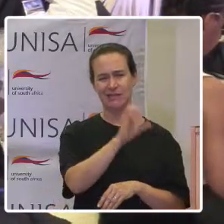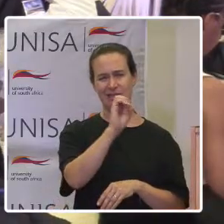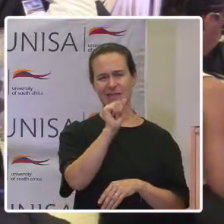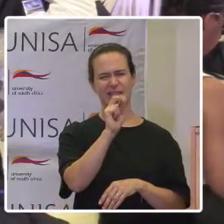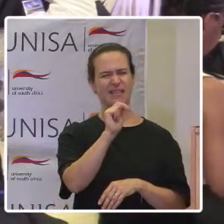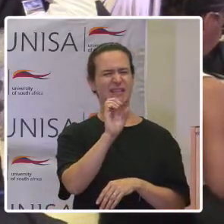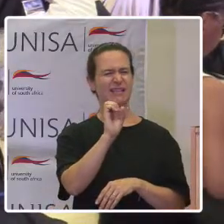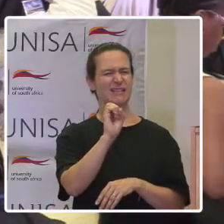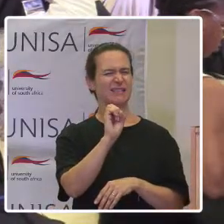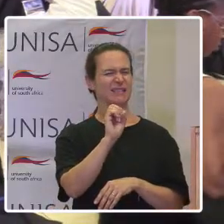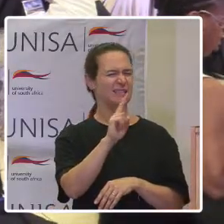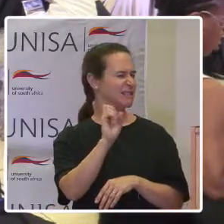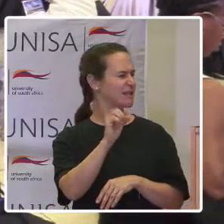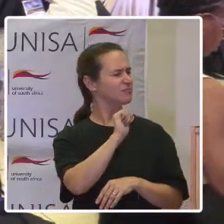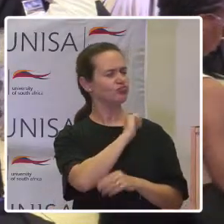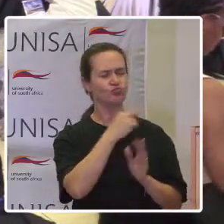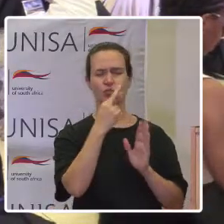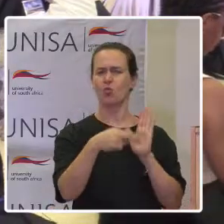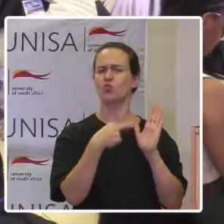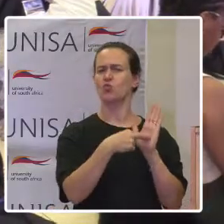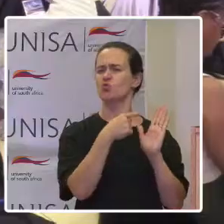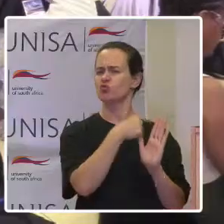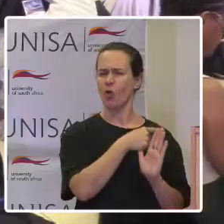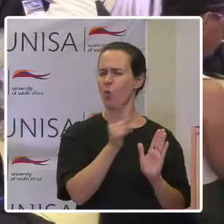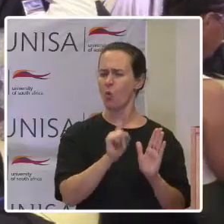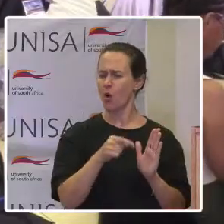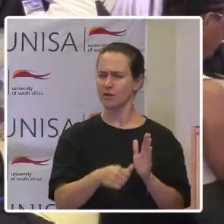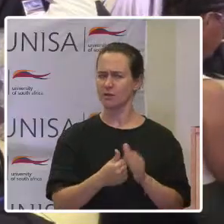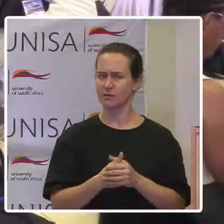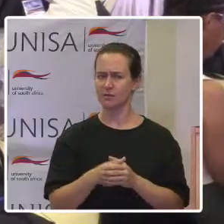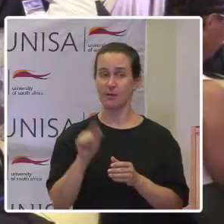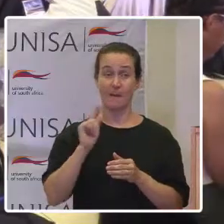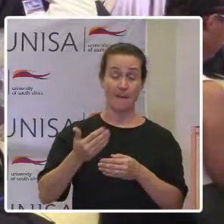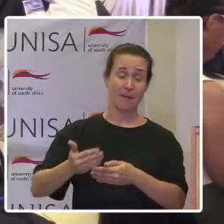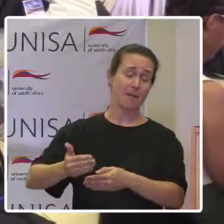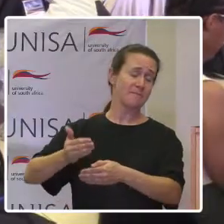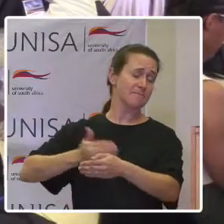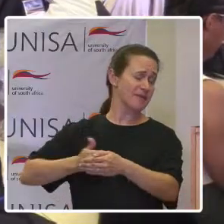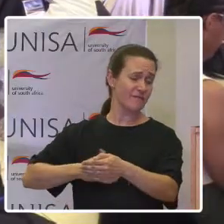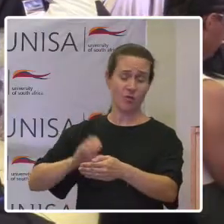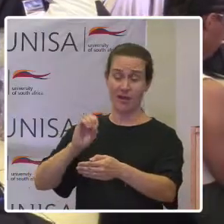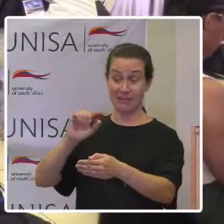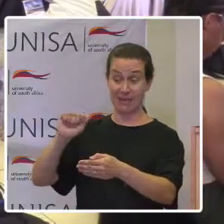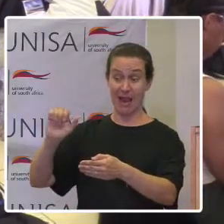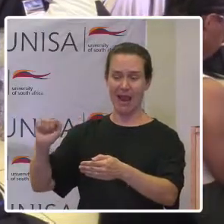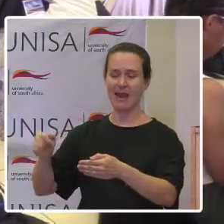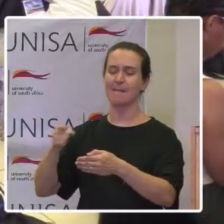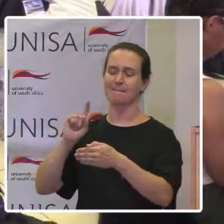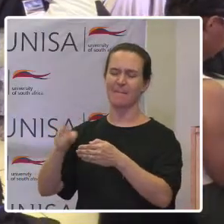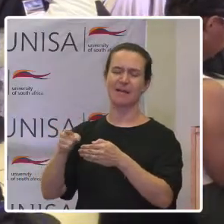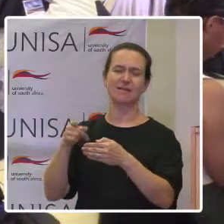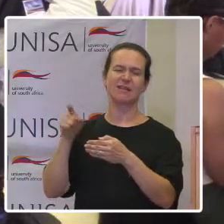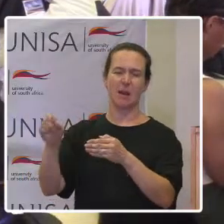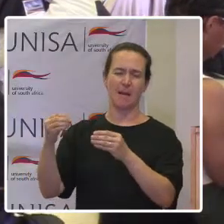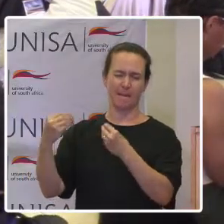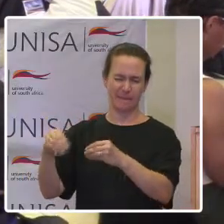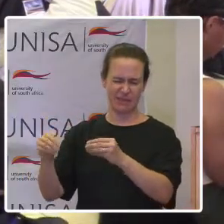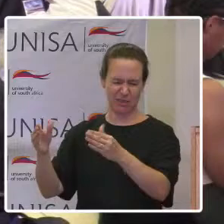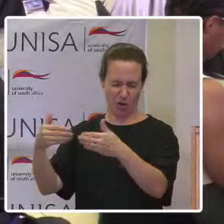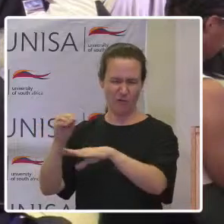its role by the time before SA Airlines went into liquidation